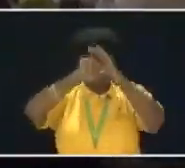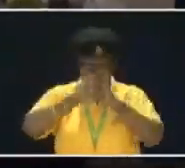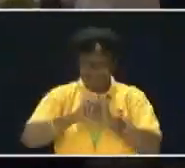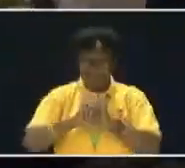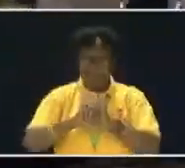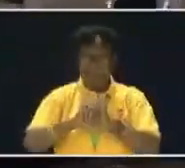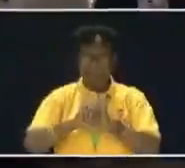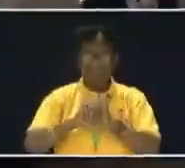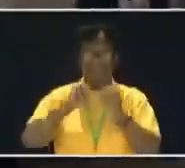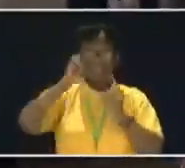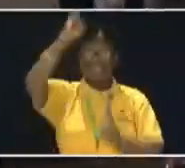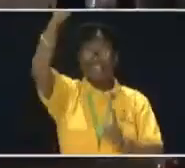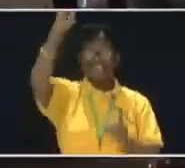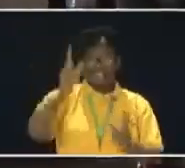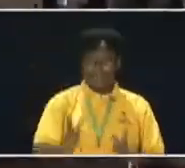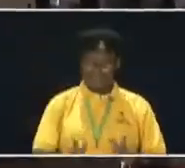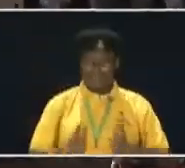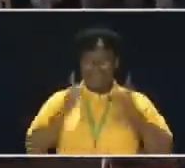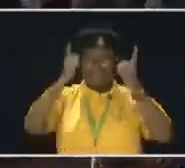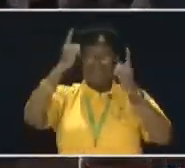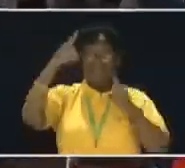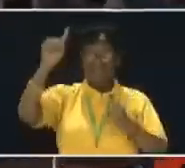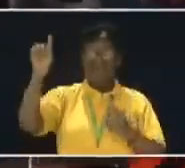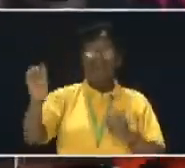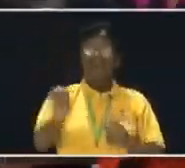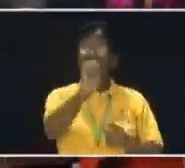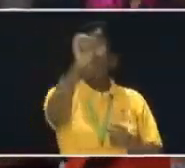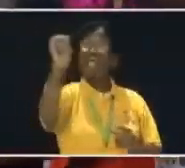He lives forever.